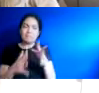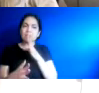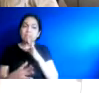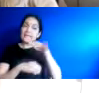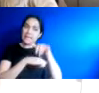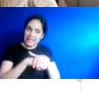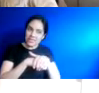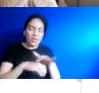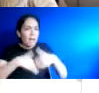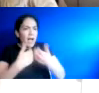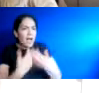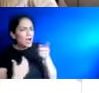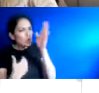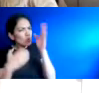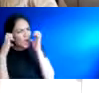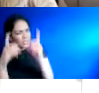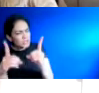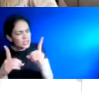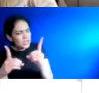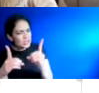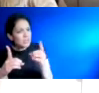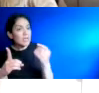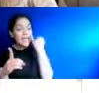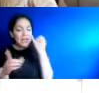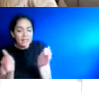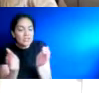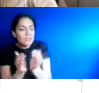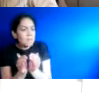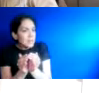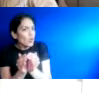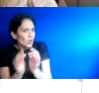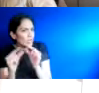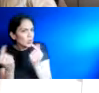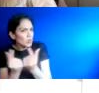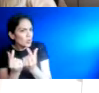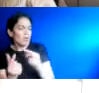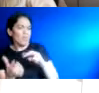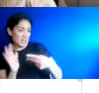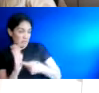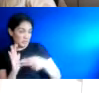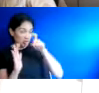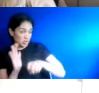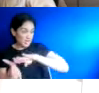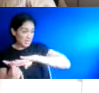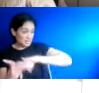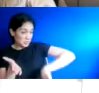individual? Just because they're in a minority doesn't make that they should be that excluded.